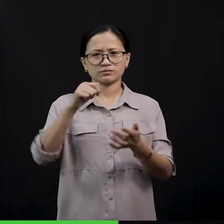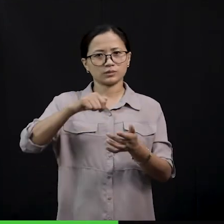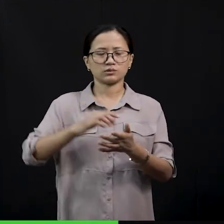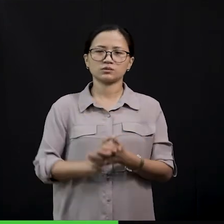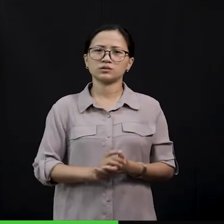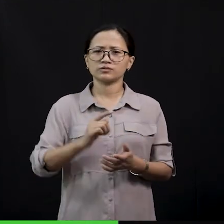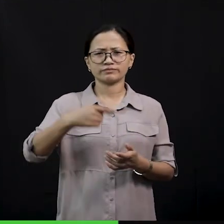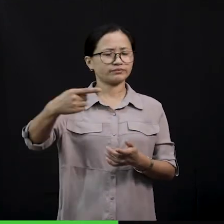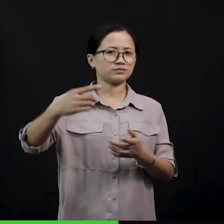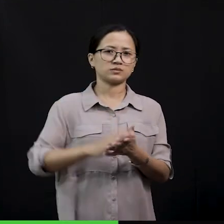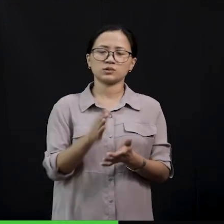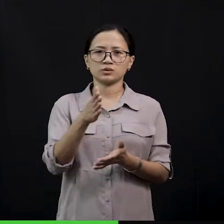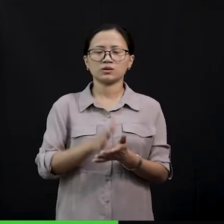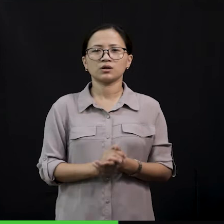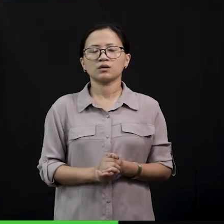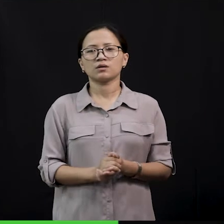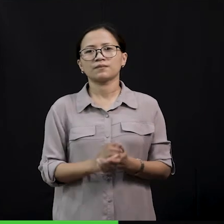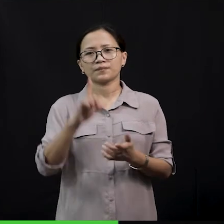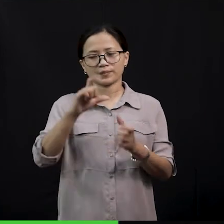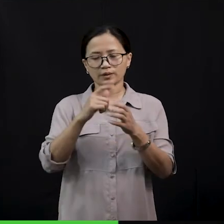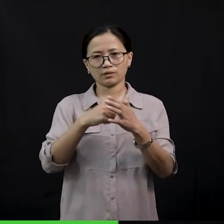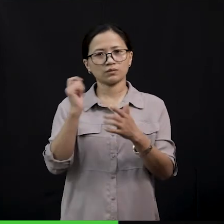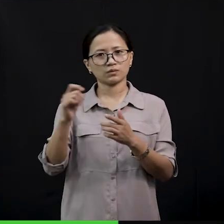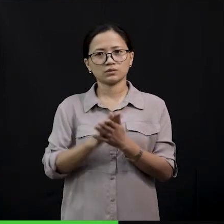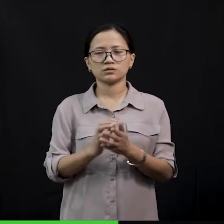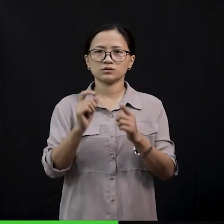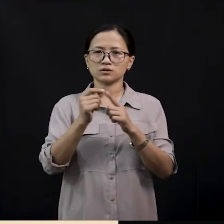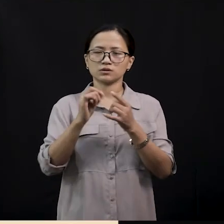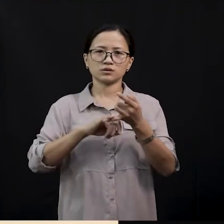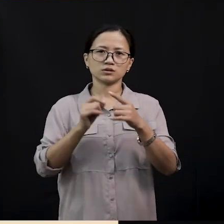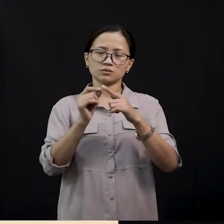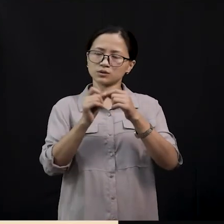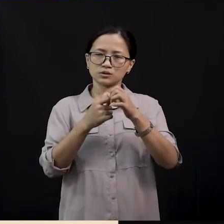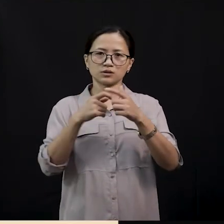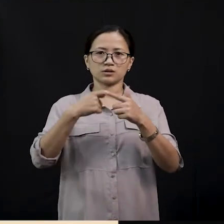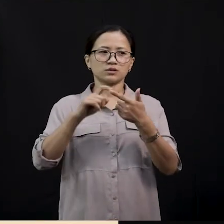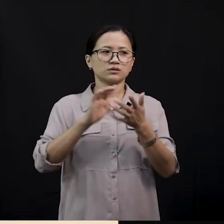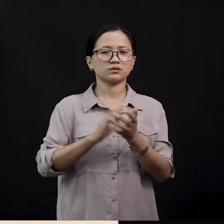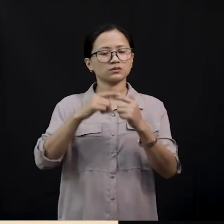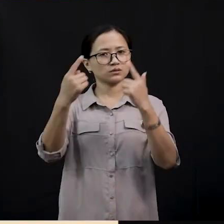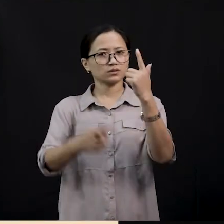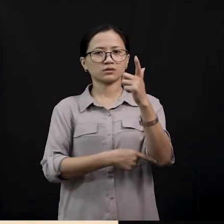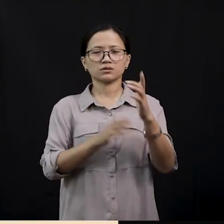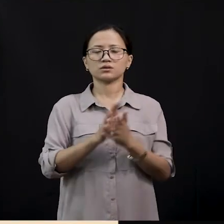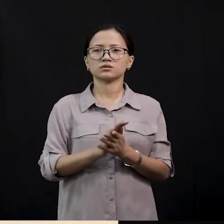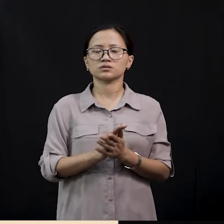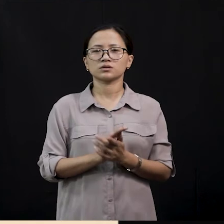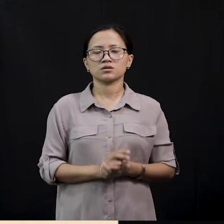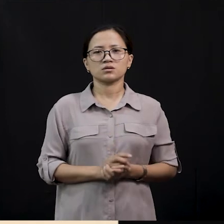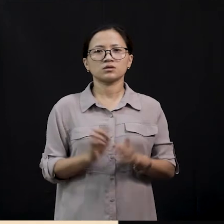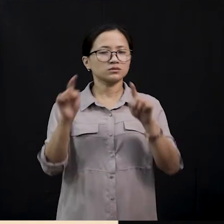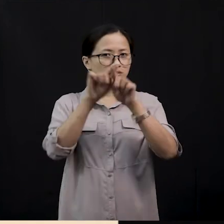what the poet or the speaker or the laborer is looking for. Now, finally, in the last stanza,